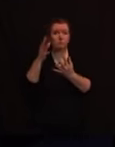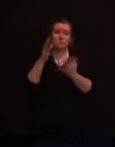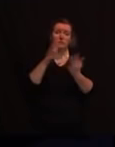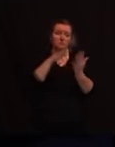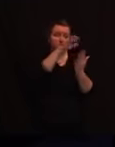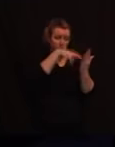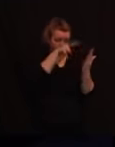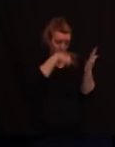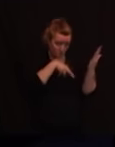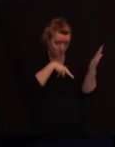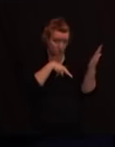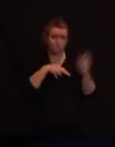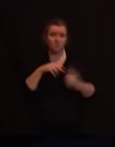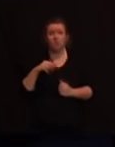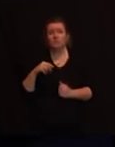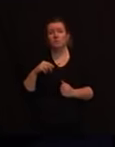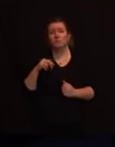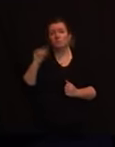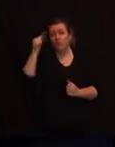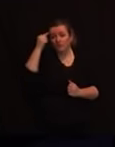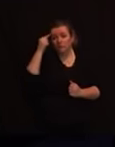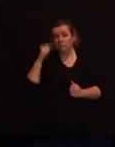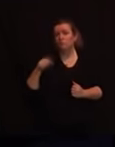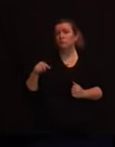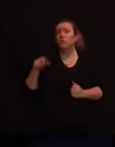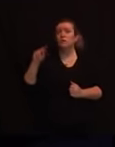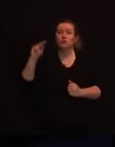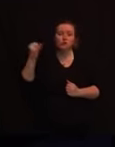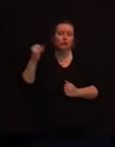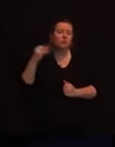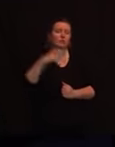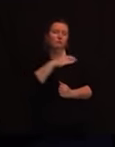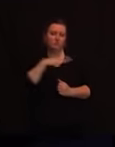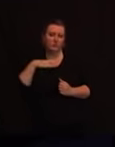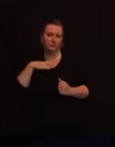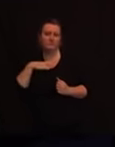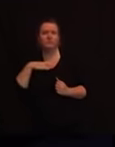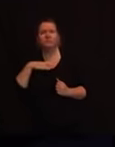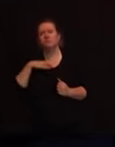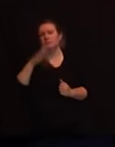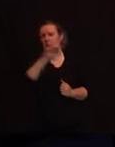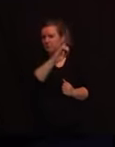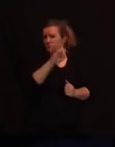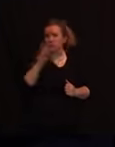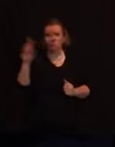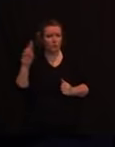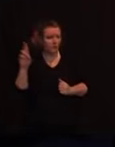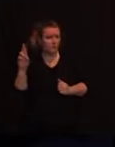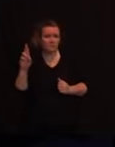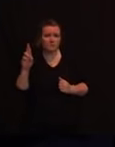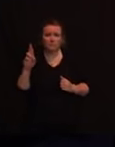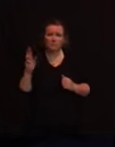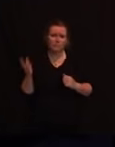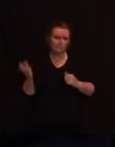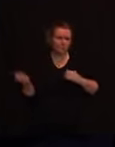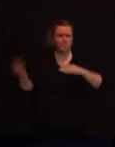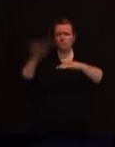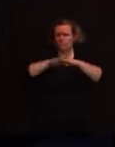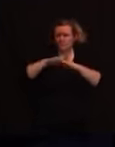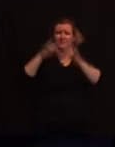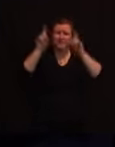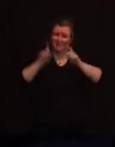Jersey congressional delegation, across both parties, all recognize the importance of increased testing. There's